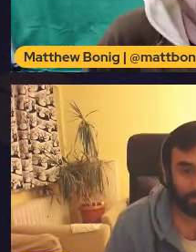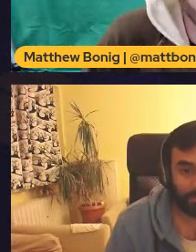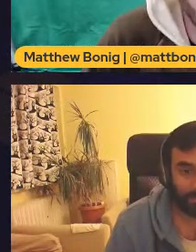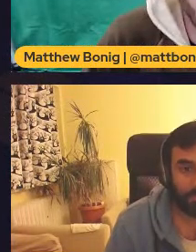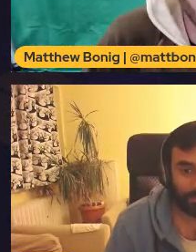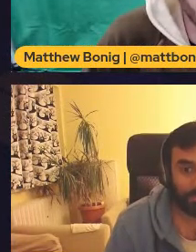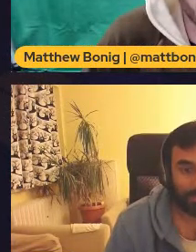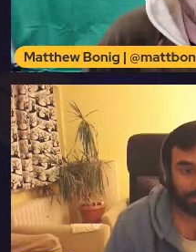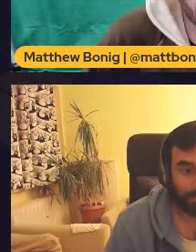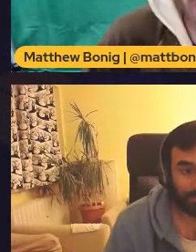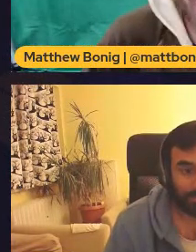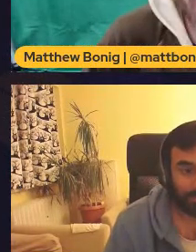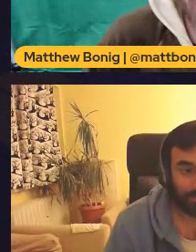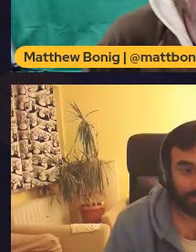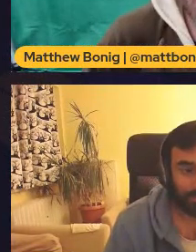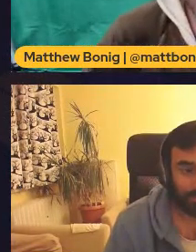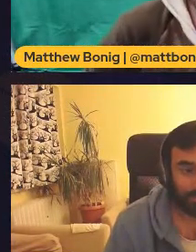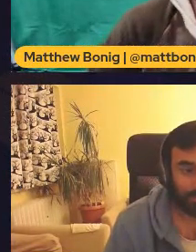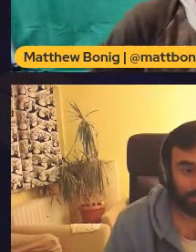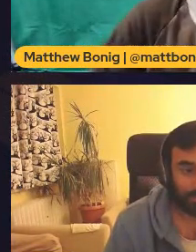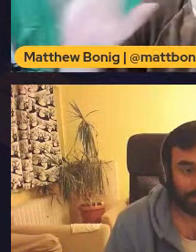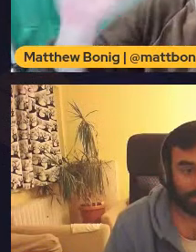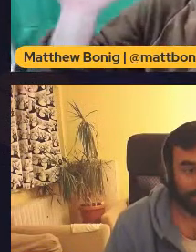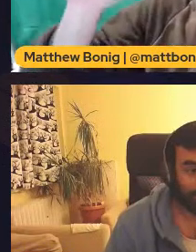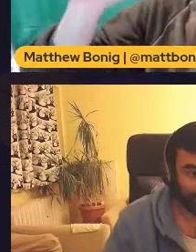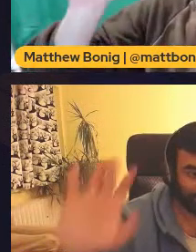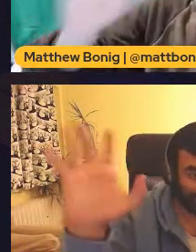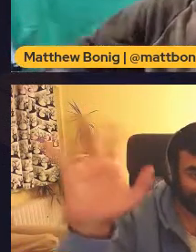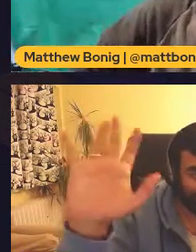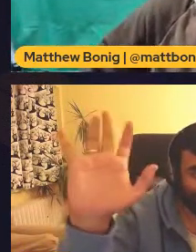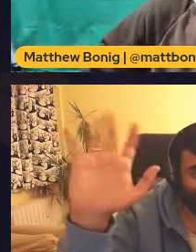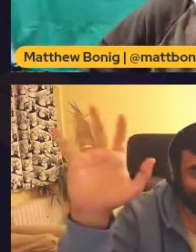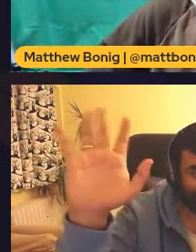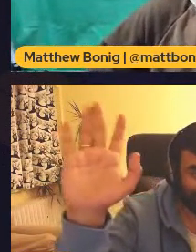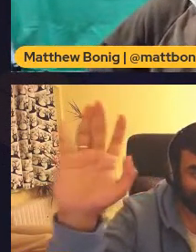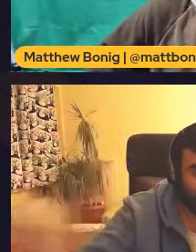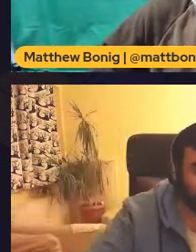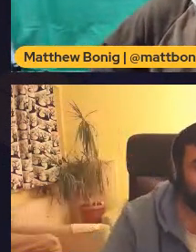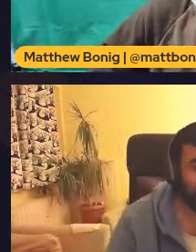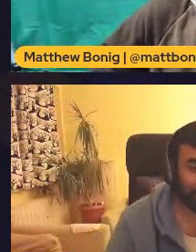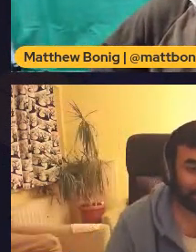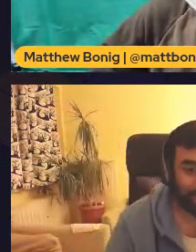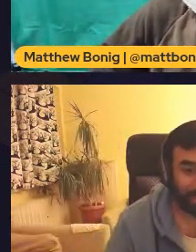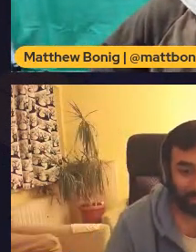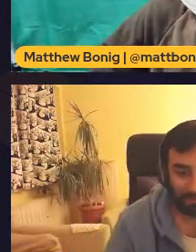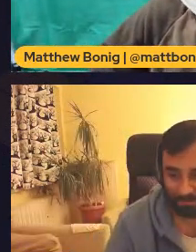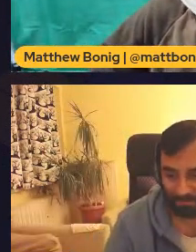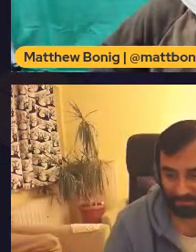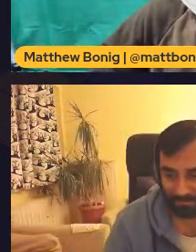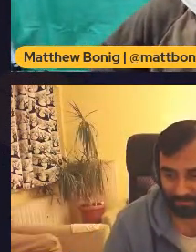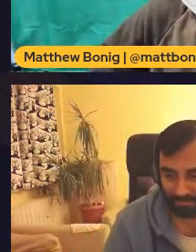it is for you. And we will see you at the next CDK Day. Have a great one. Bye. Bye-bye. Thank you.